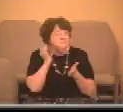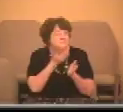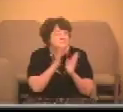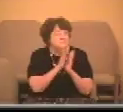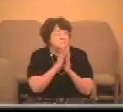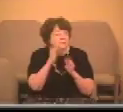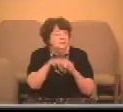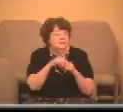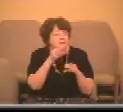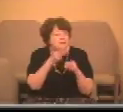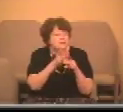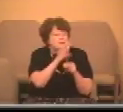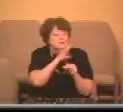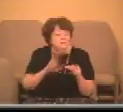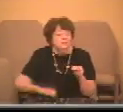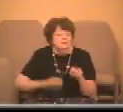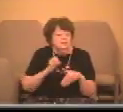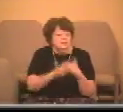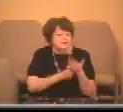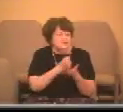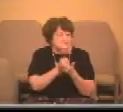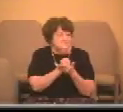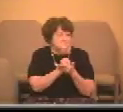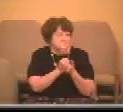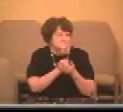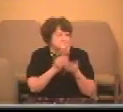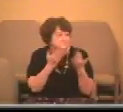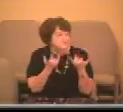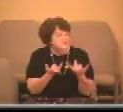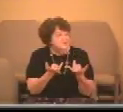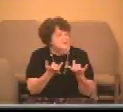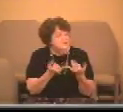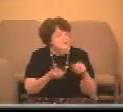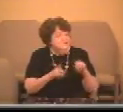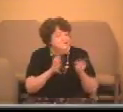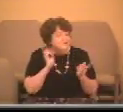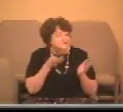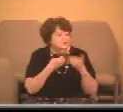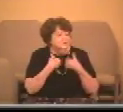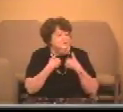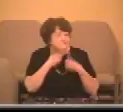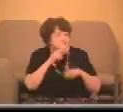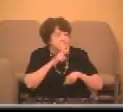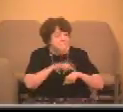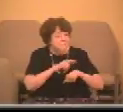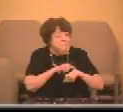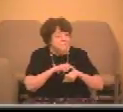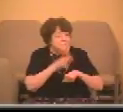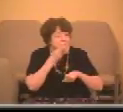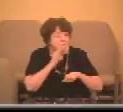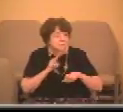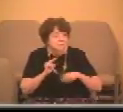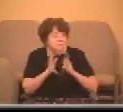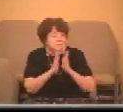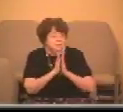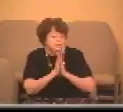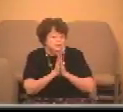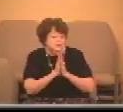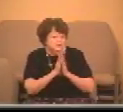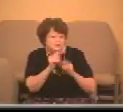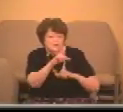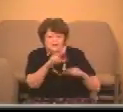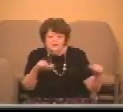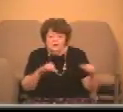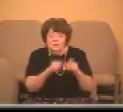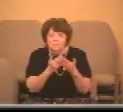name of Christ. Amen. Now, friends, as we spend some time singing and praying, the altar is open to any of you that